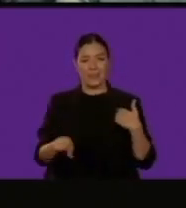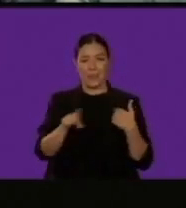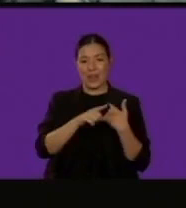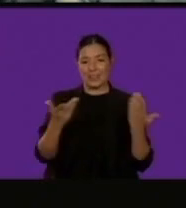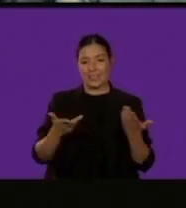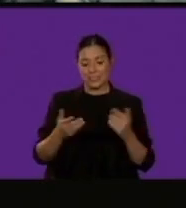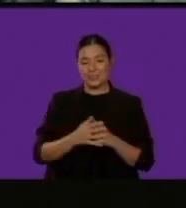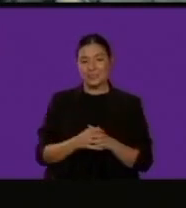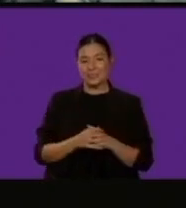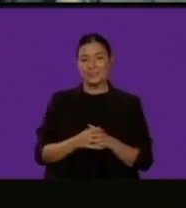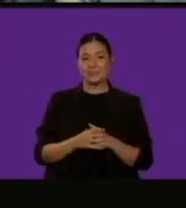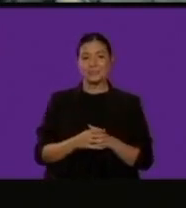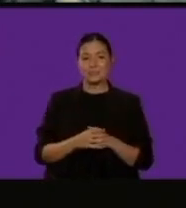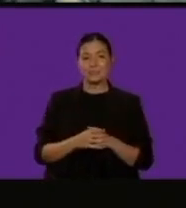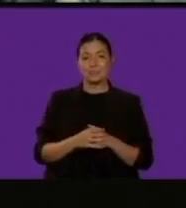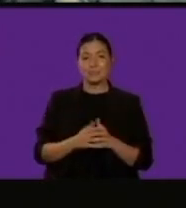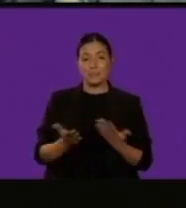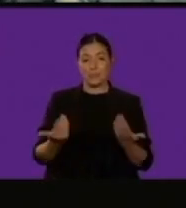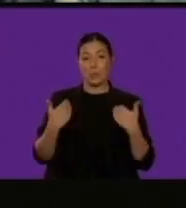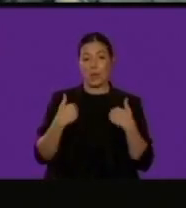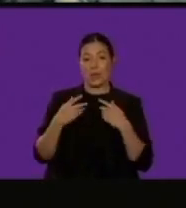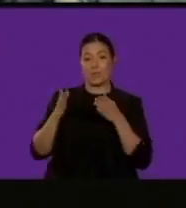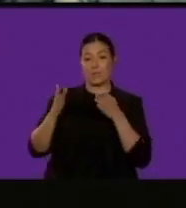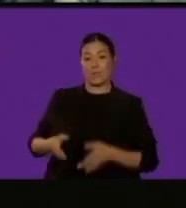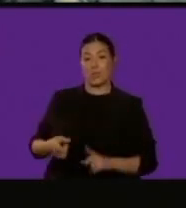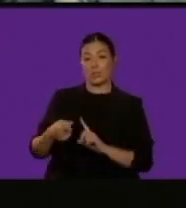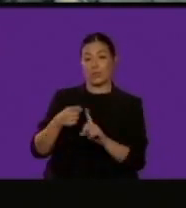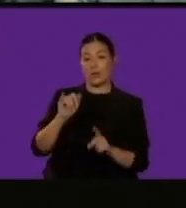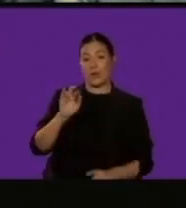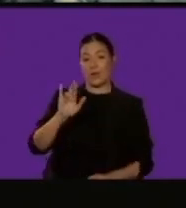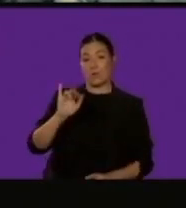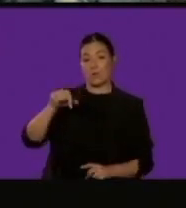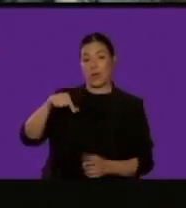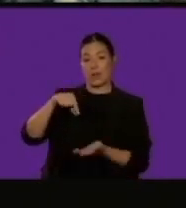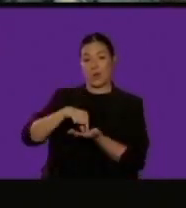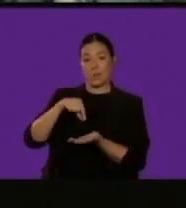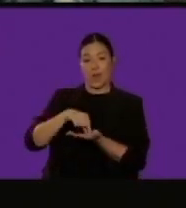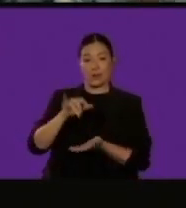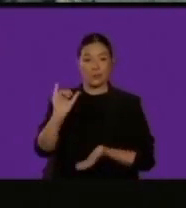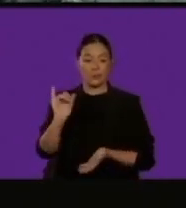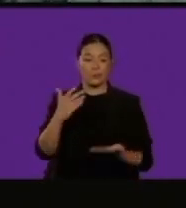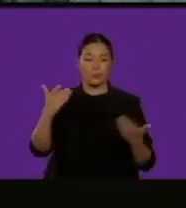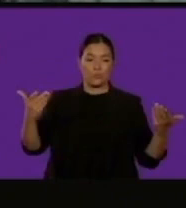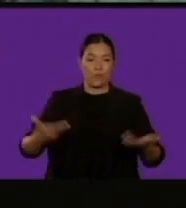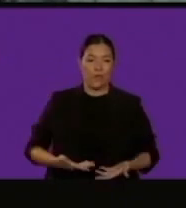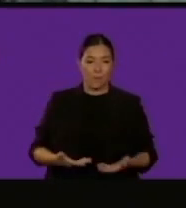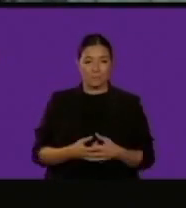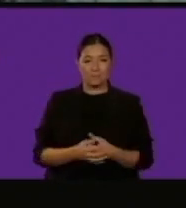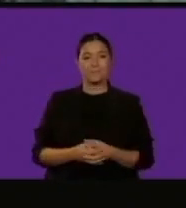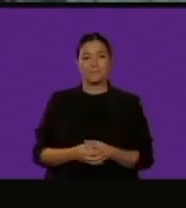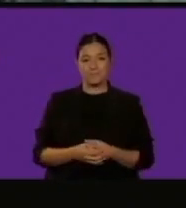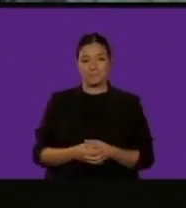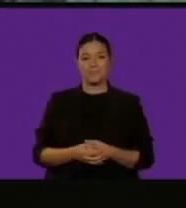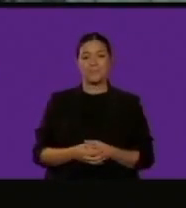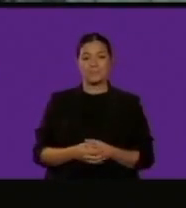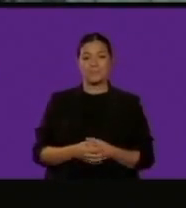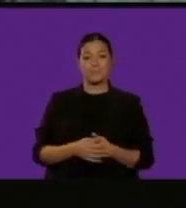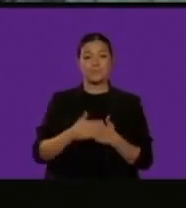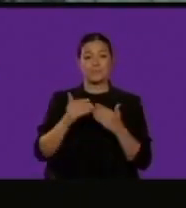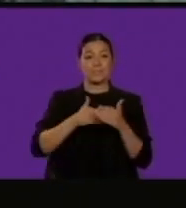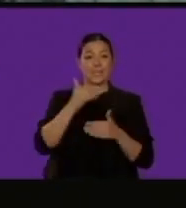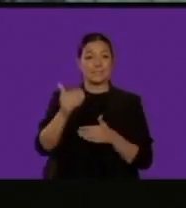classrooms. The presentations today have educational programs working with